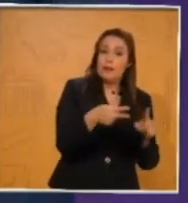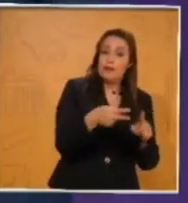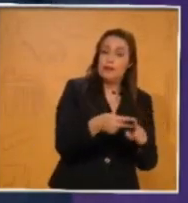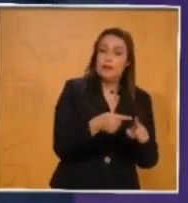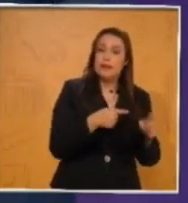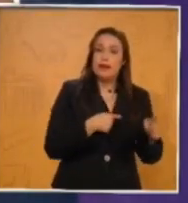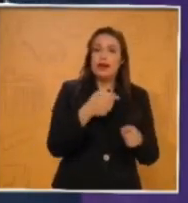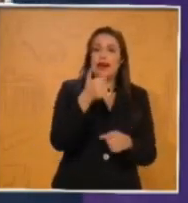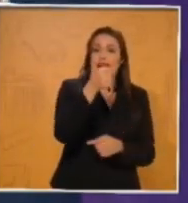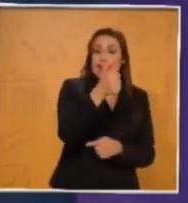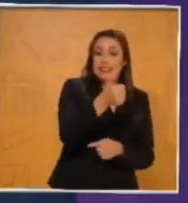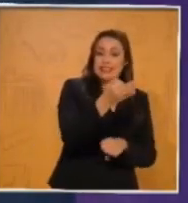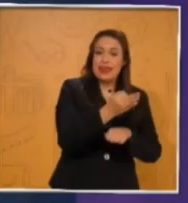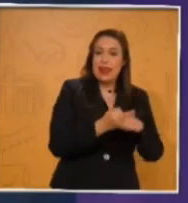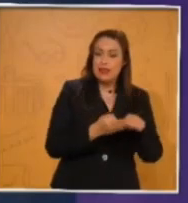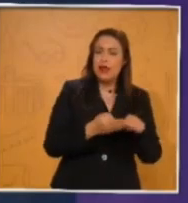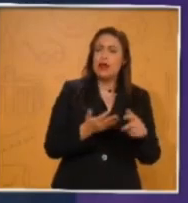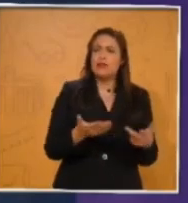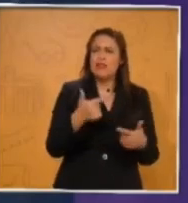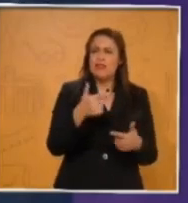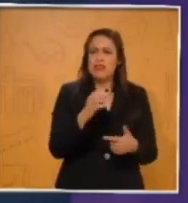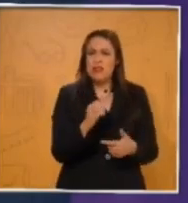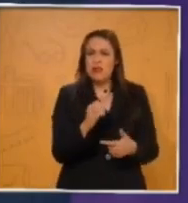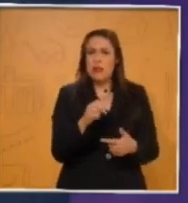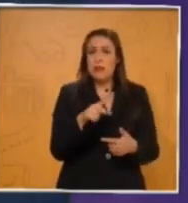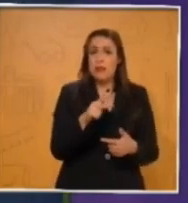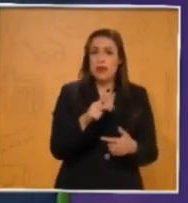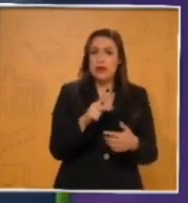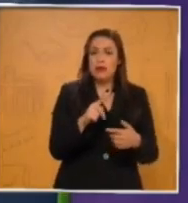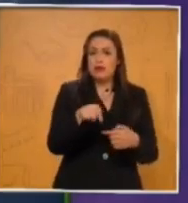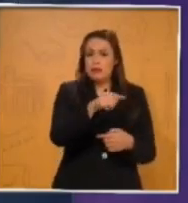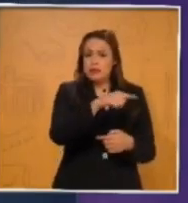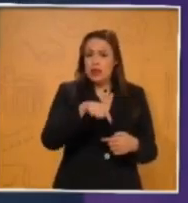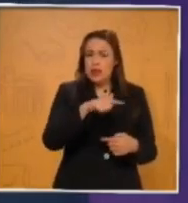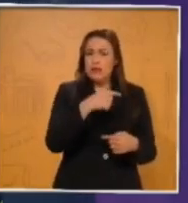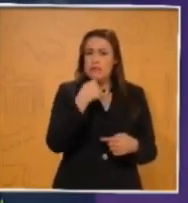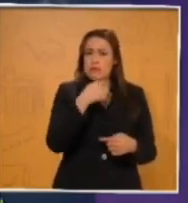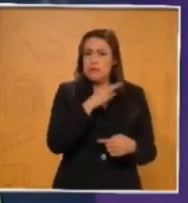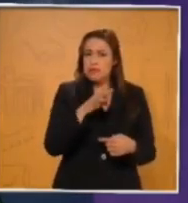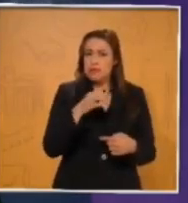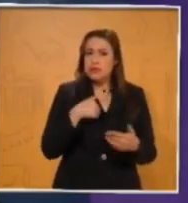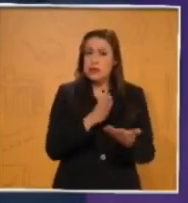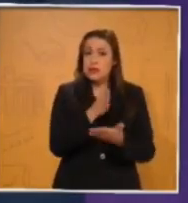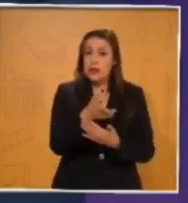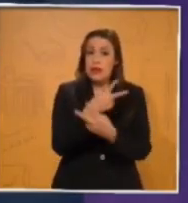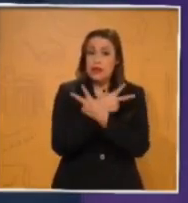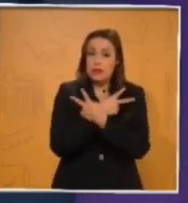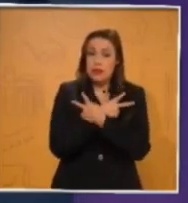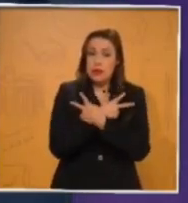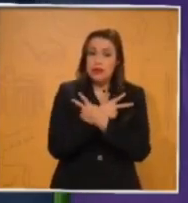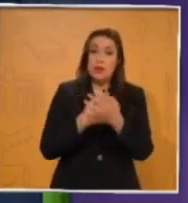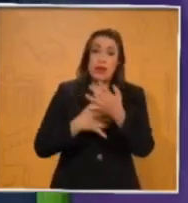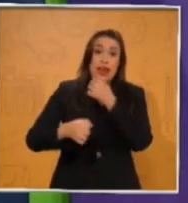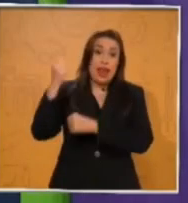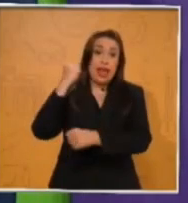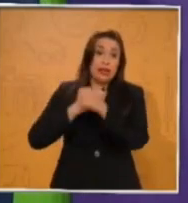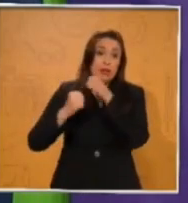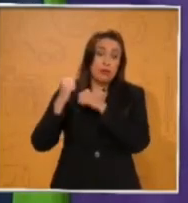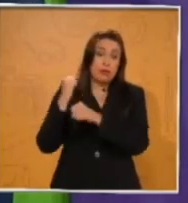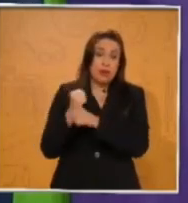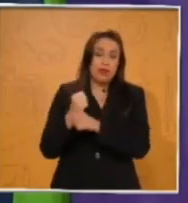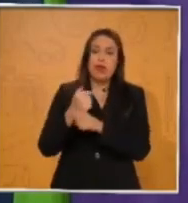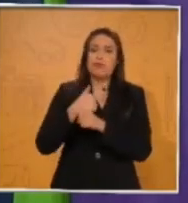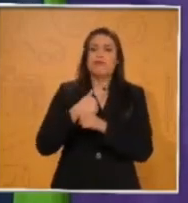o'clock. But during the Christmas vacations last year, I